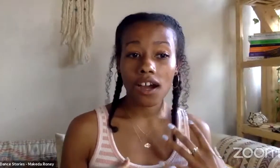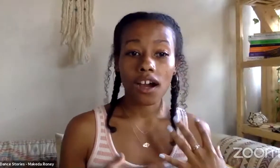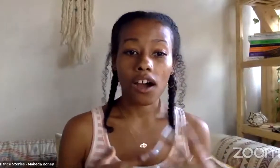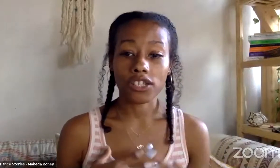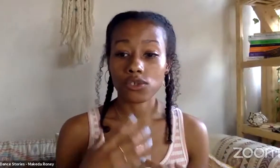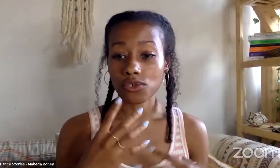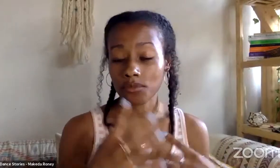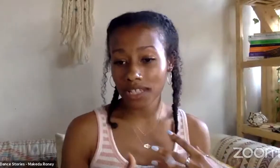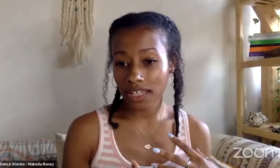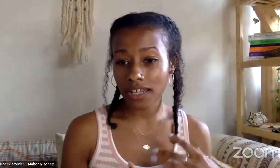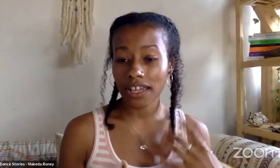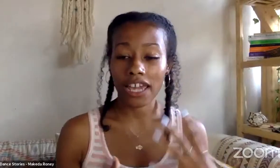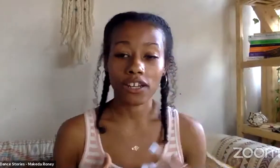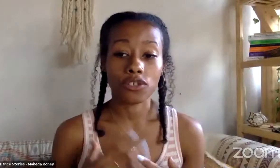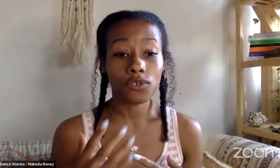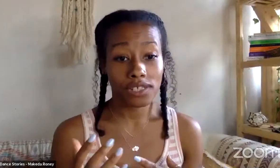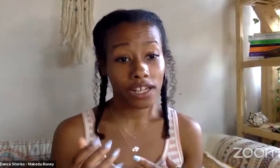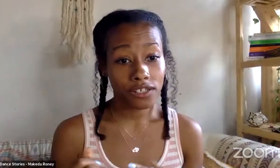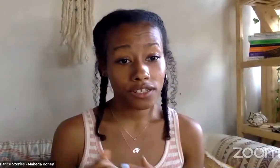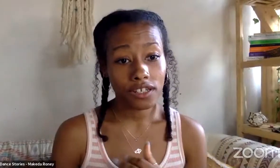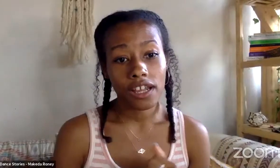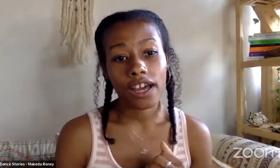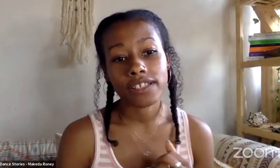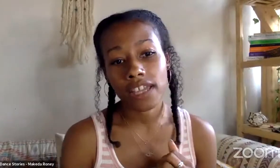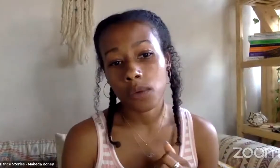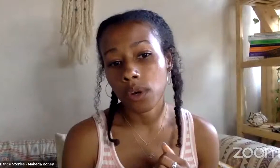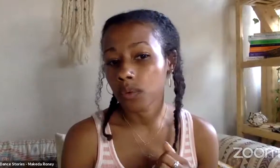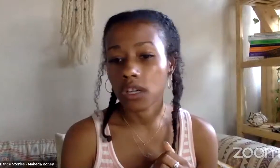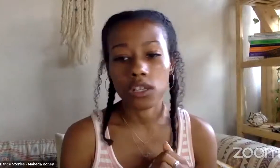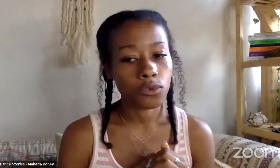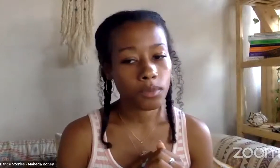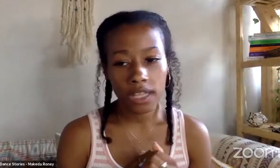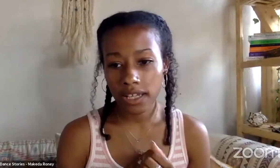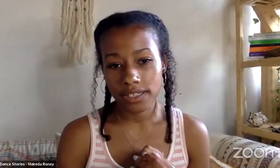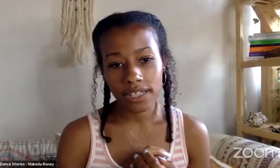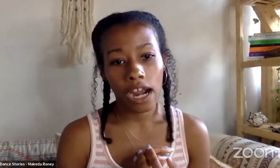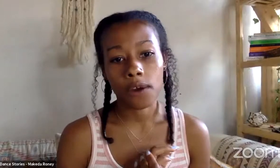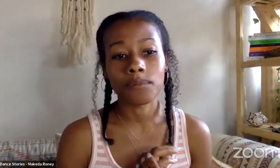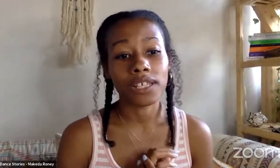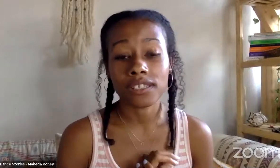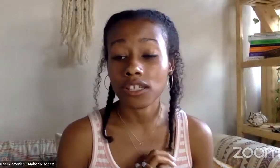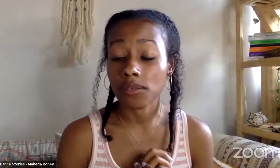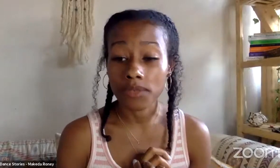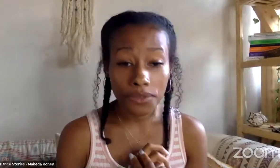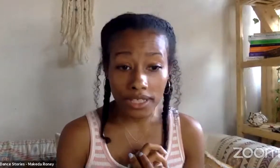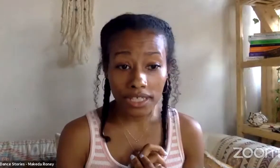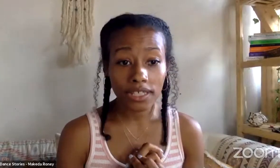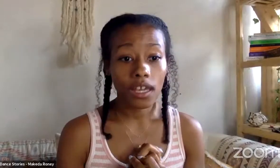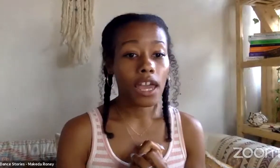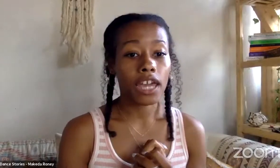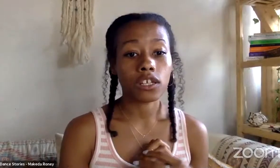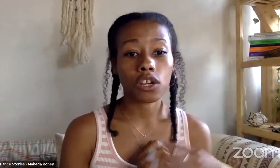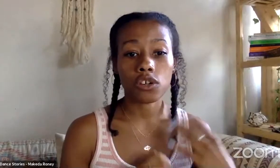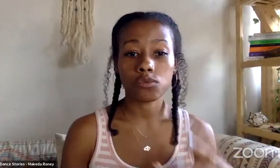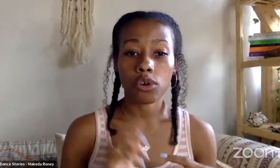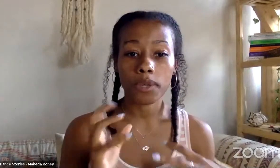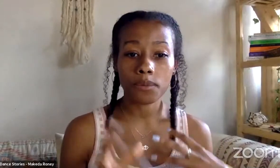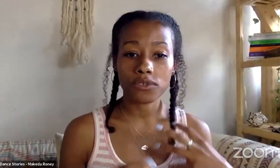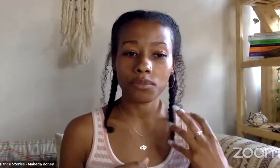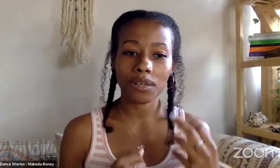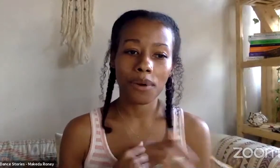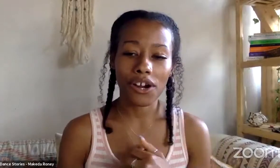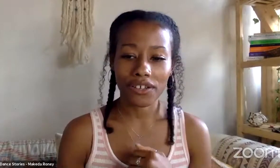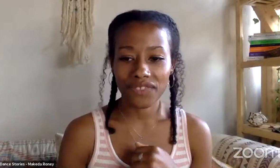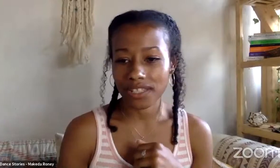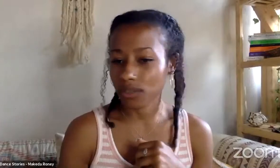that on social media and our newsletter, a day where we illuminate our amazing community and encourage more